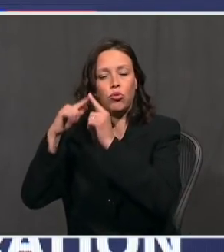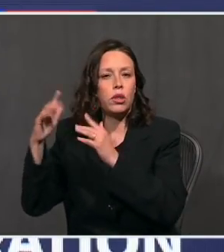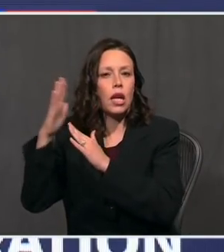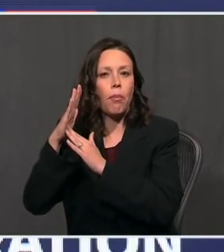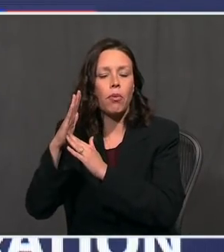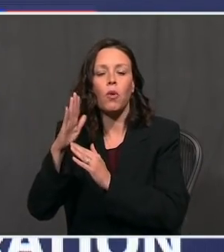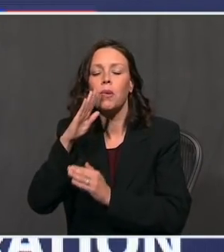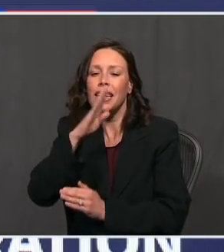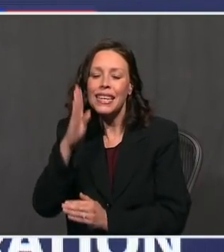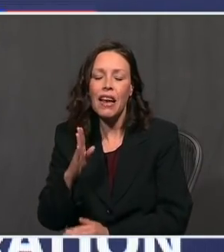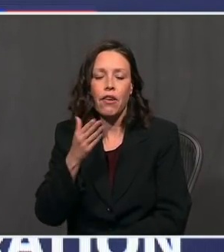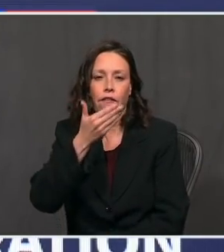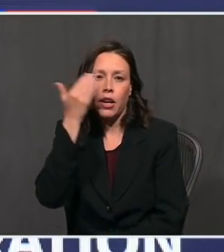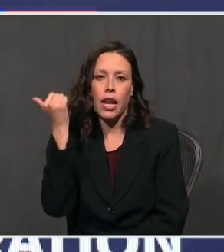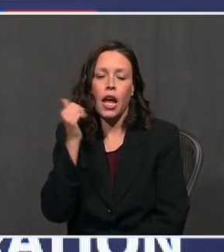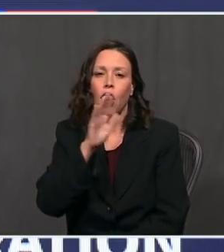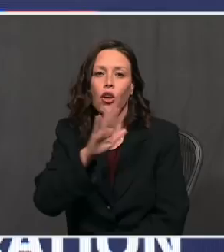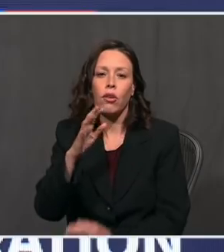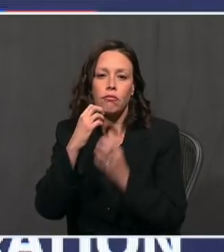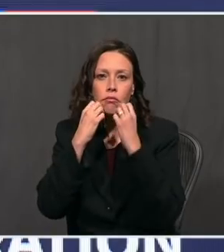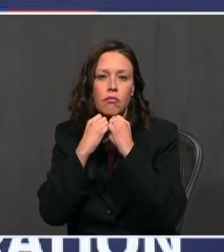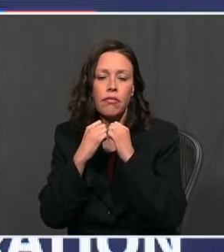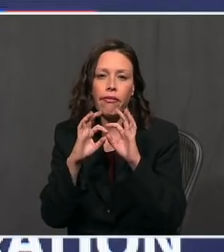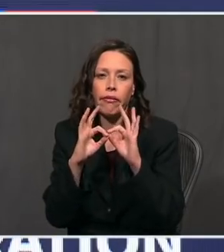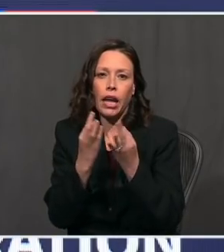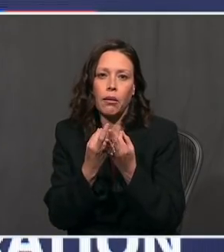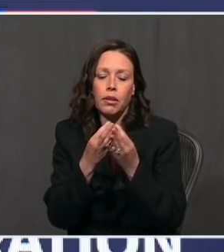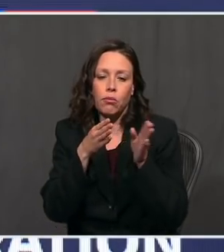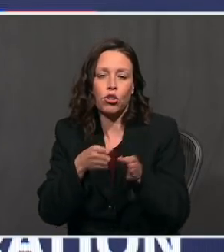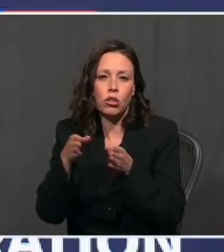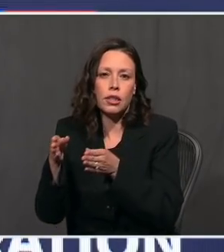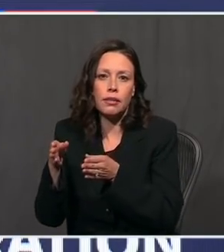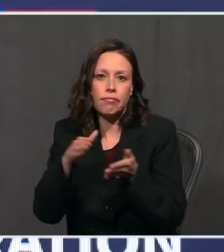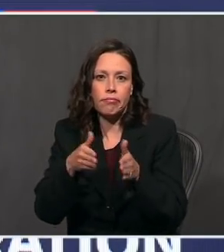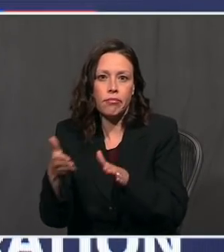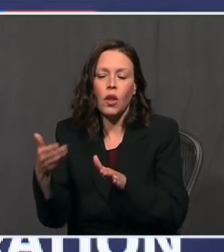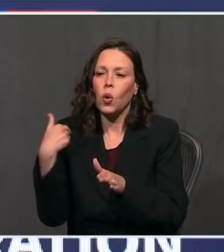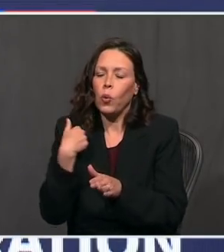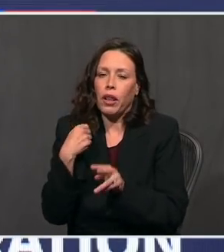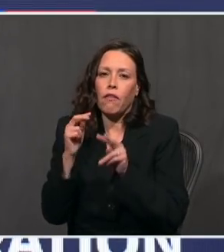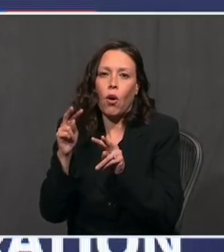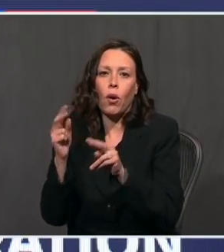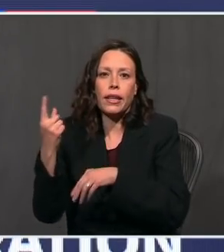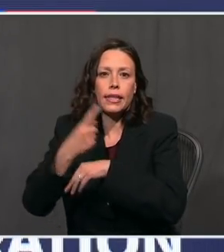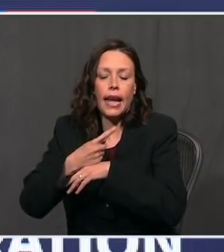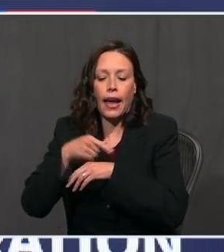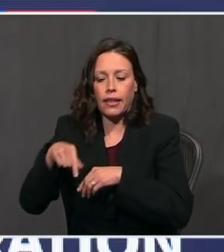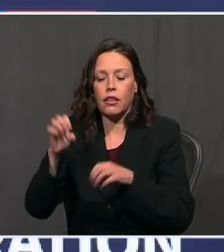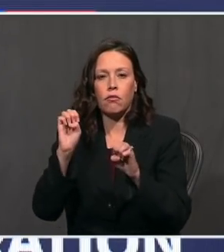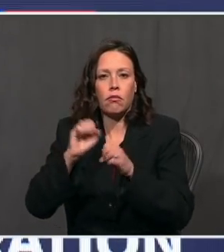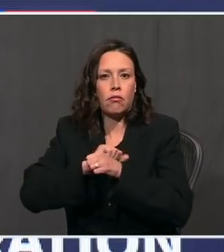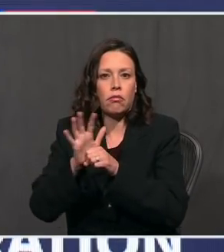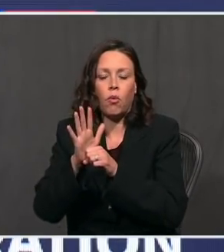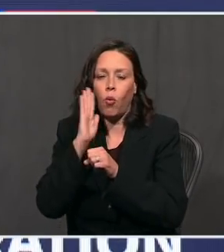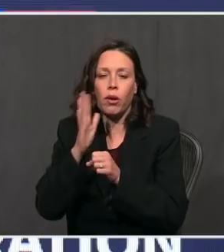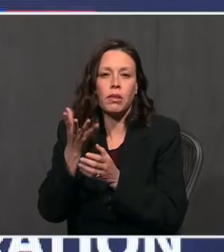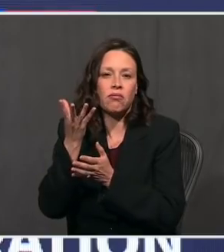we will never forget your families or your loved ones as we hasten the day that we put this pandemic in the